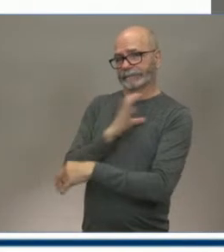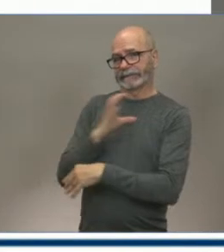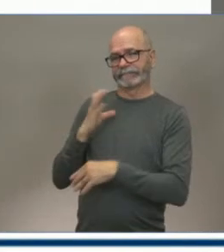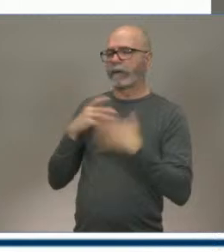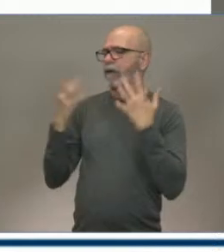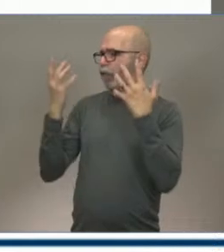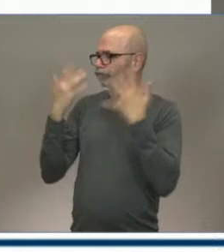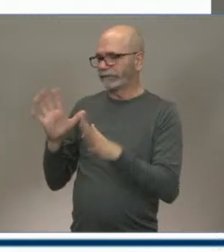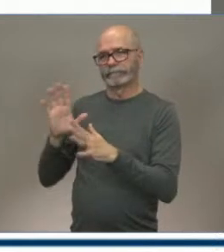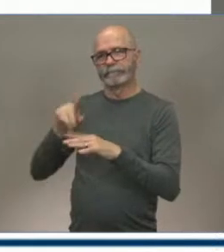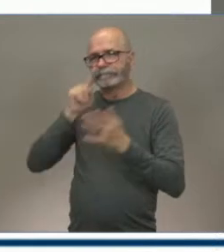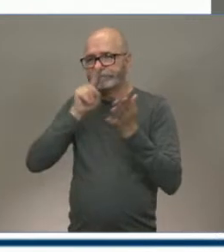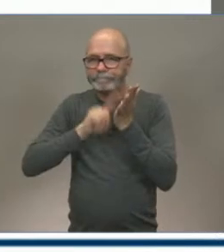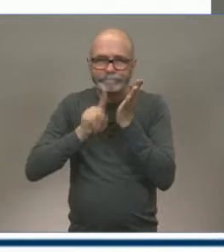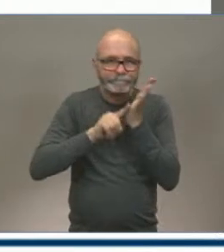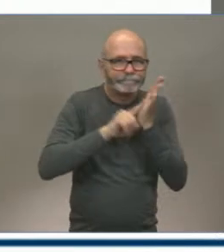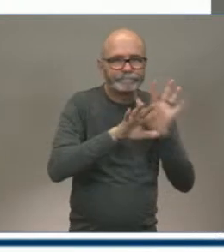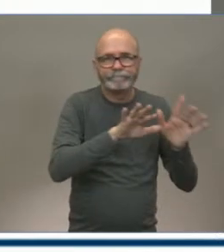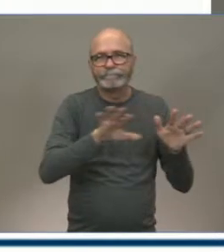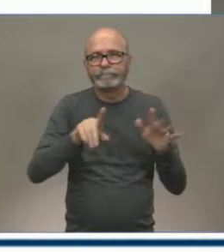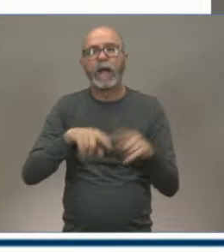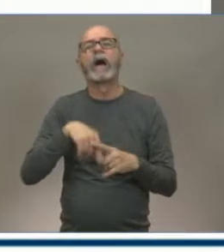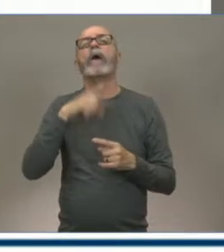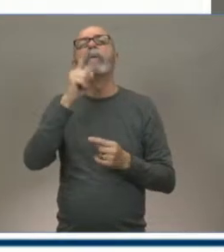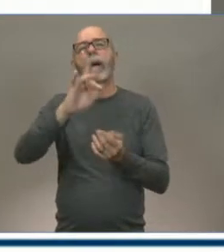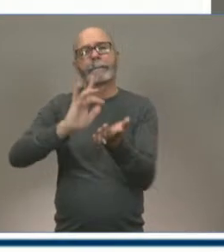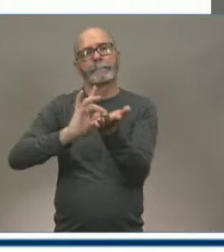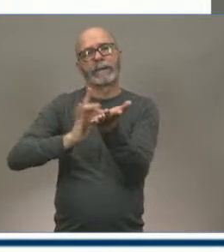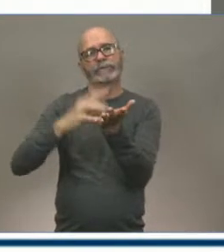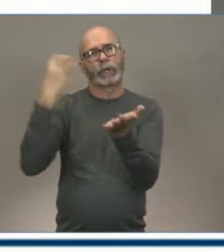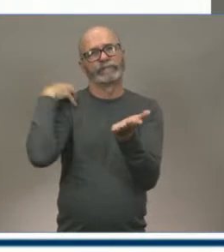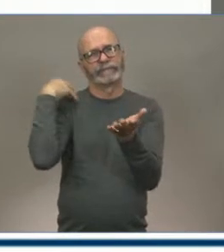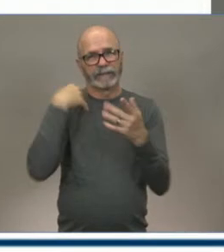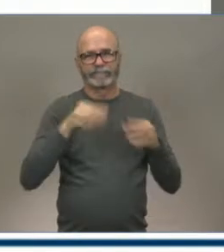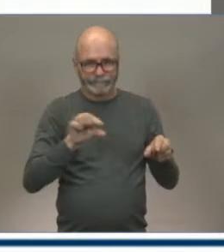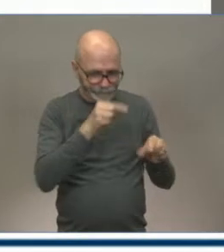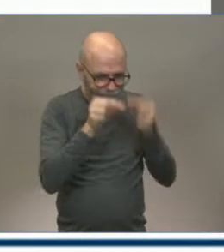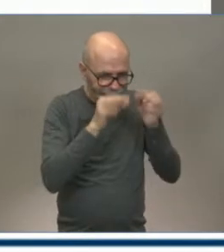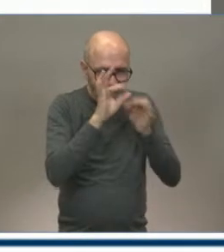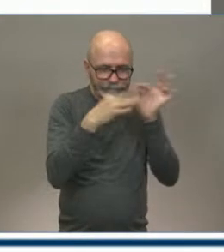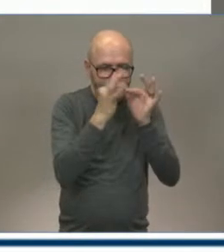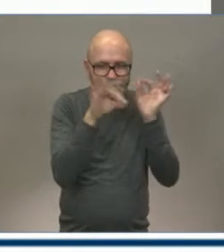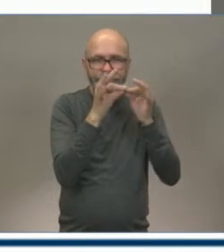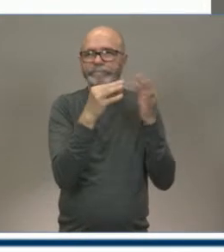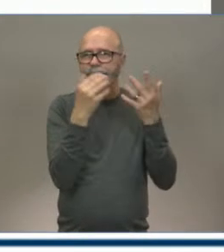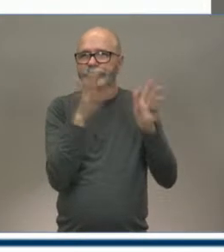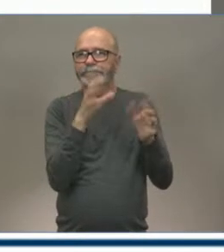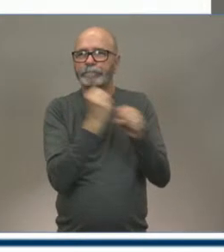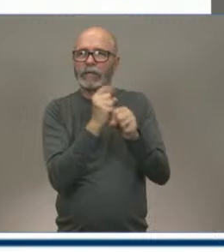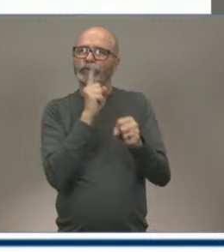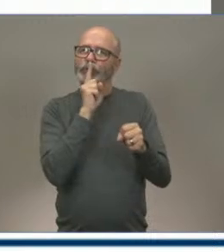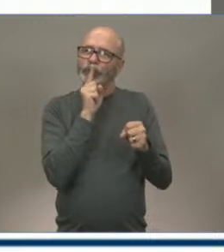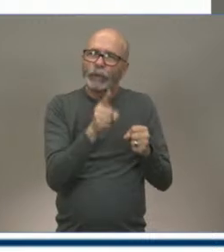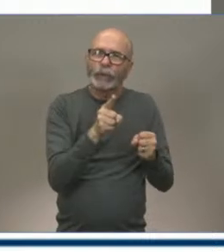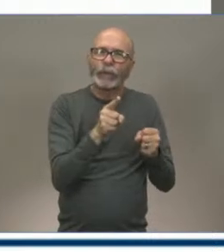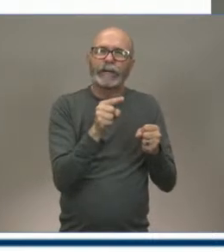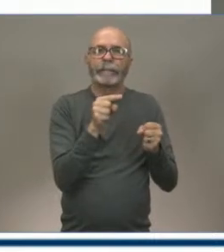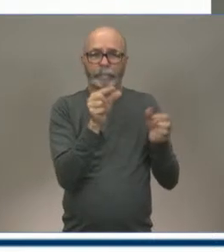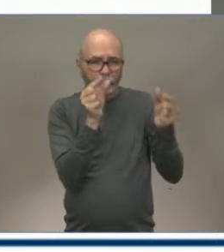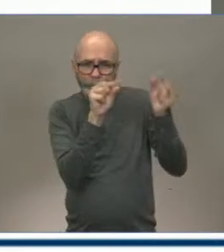Dr. Cram, is on that advisory committee to make sure that there's a good flow of information from the